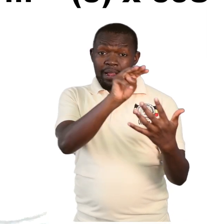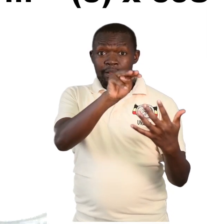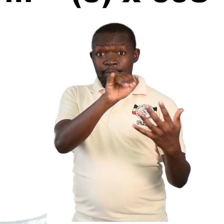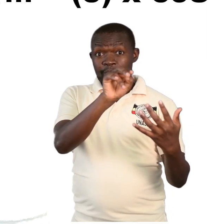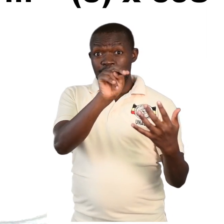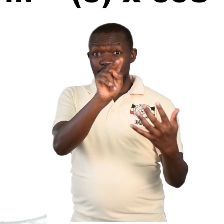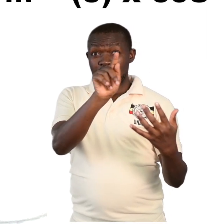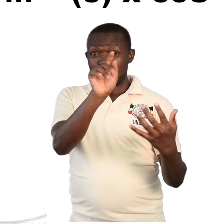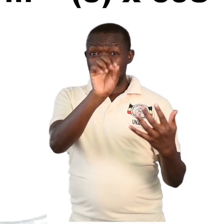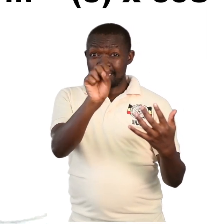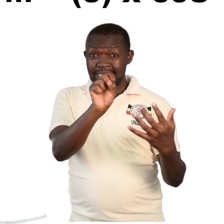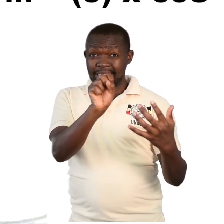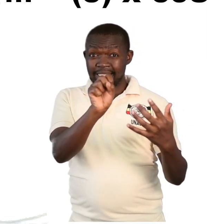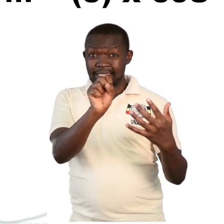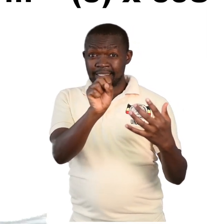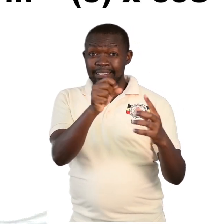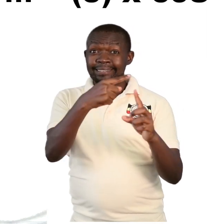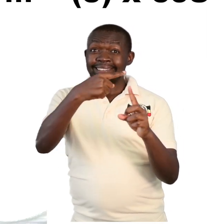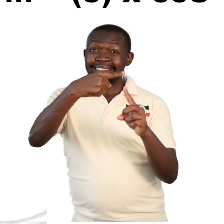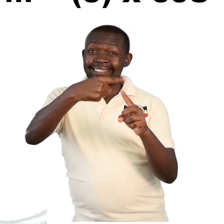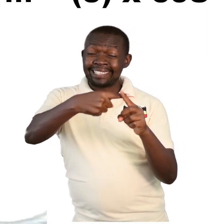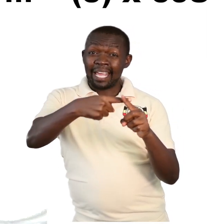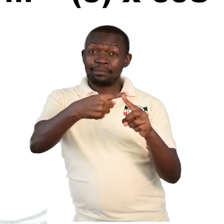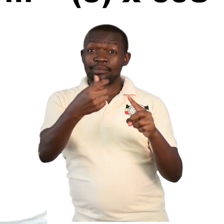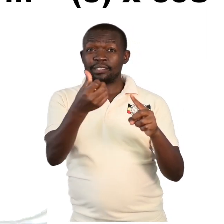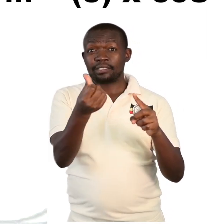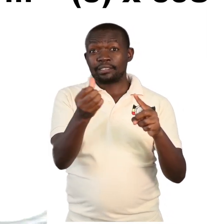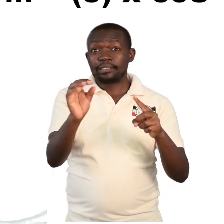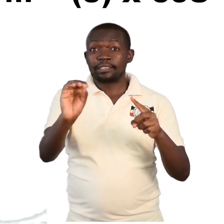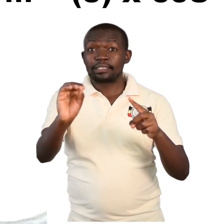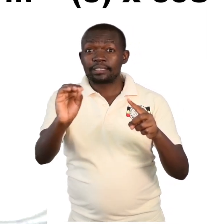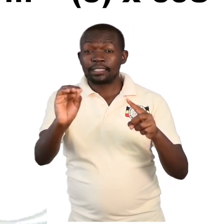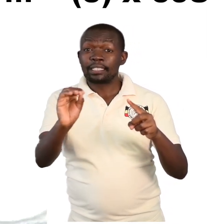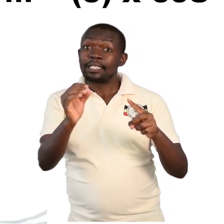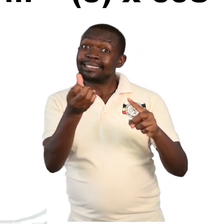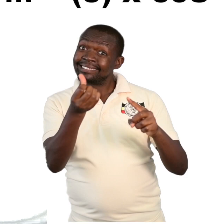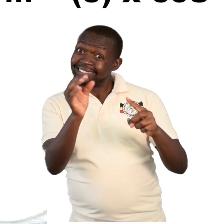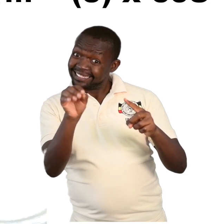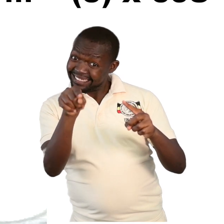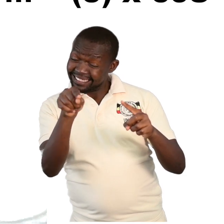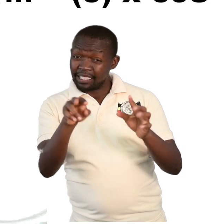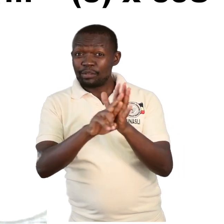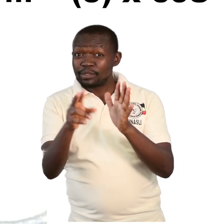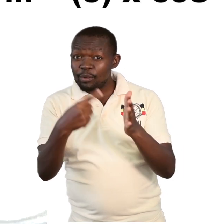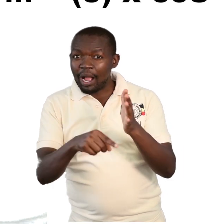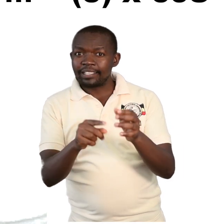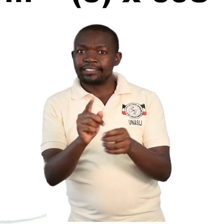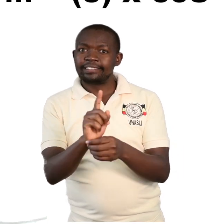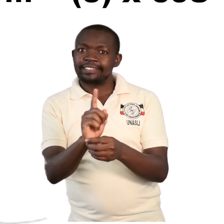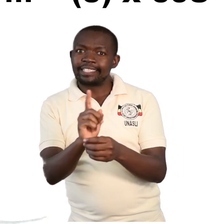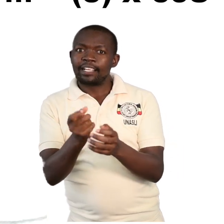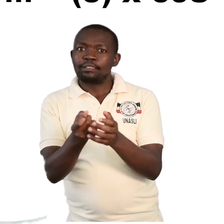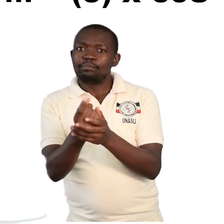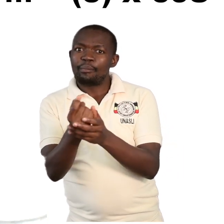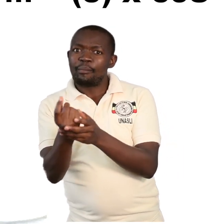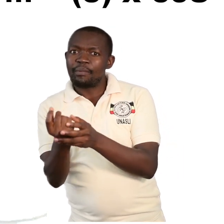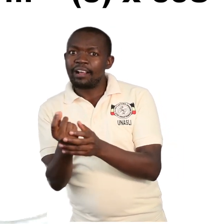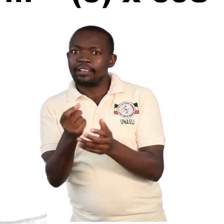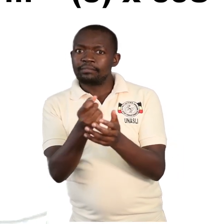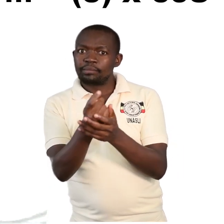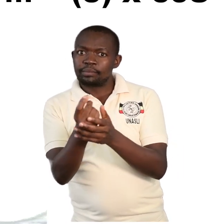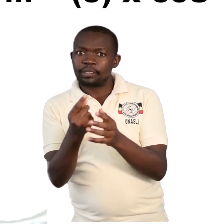60, which 60 represents seconds that we count